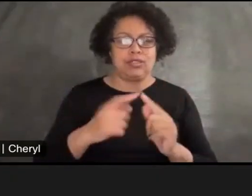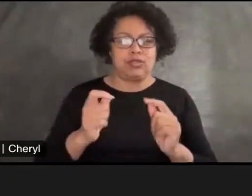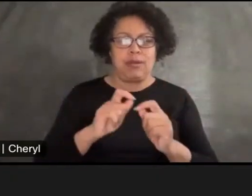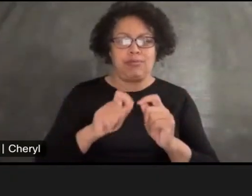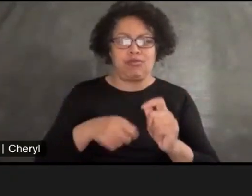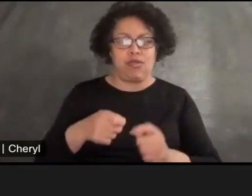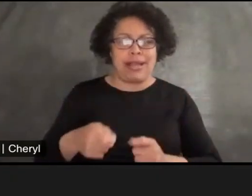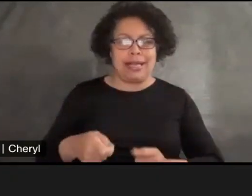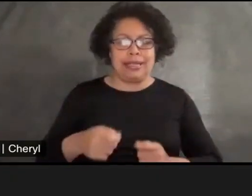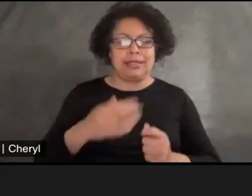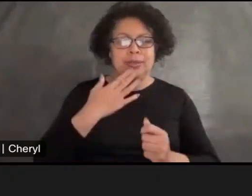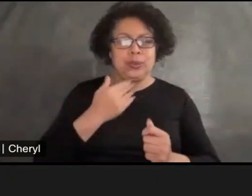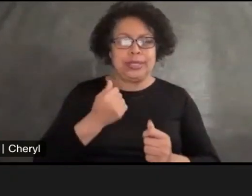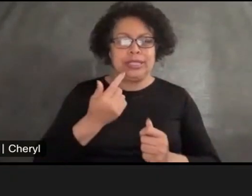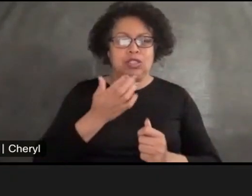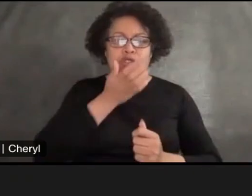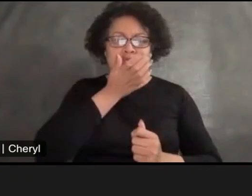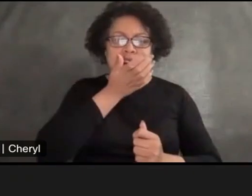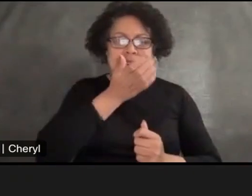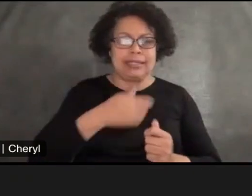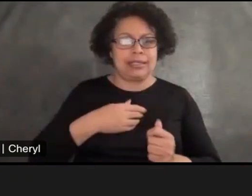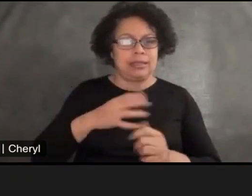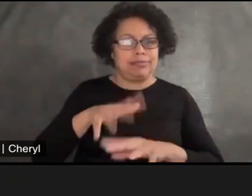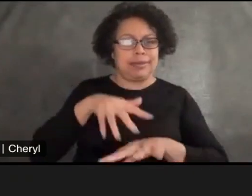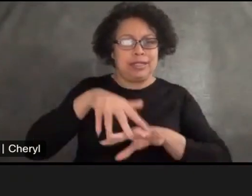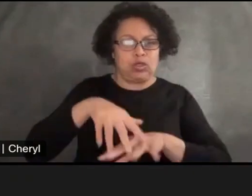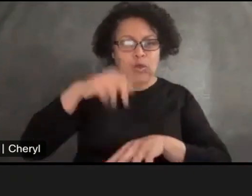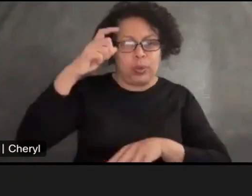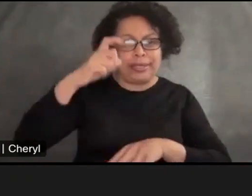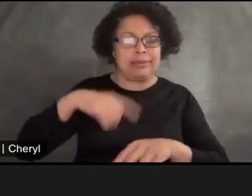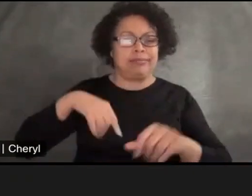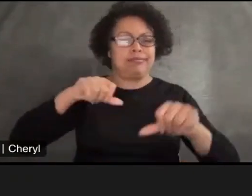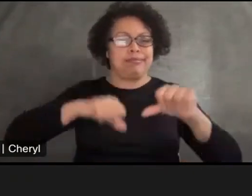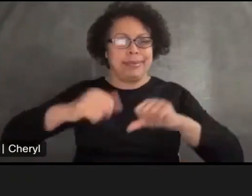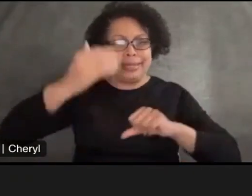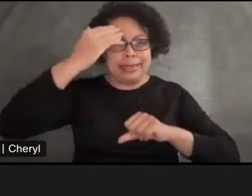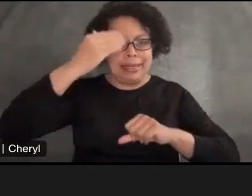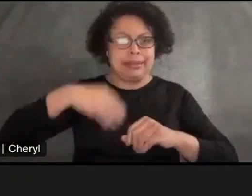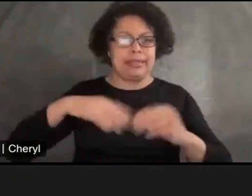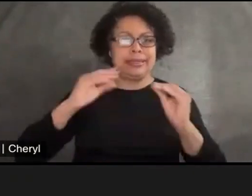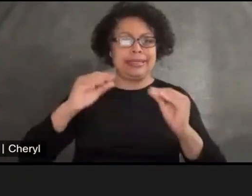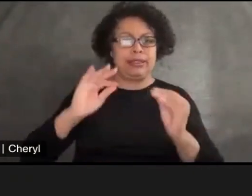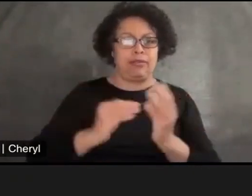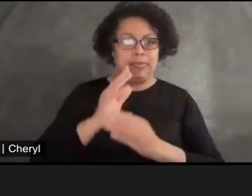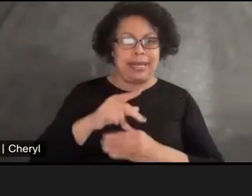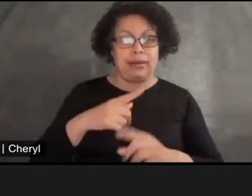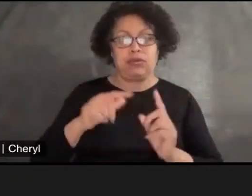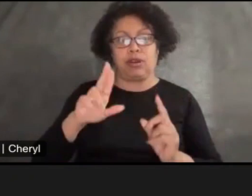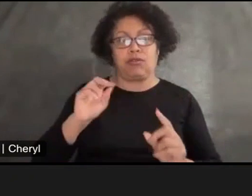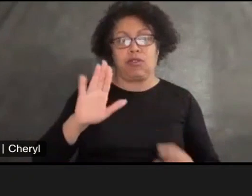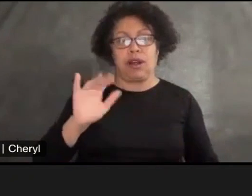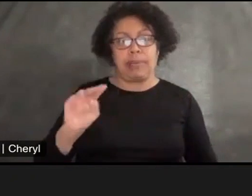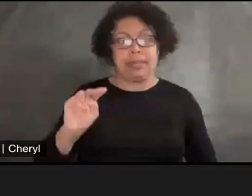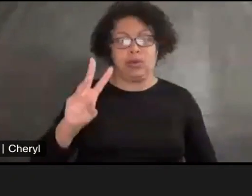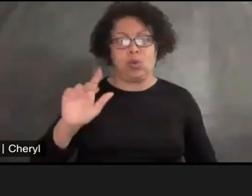Sweetgrass, Indigenous Wisdom, Scientific Knowledge, and the Teaching of Plants, which is by Robin Wall Kimmerer.